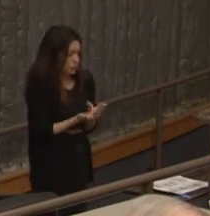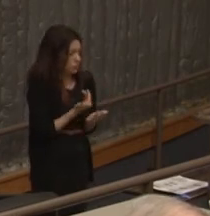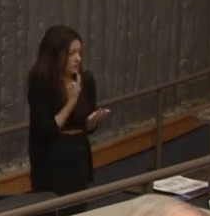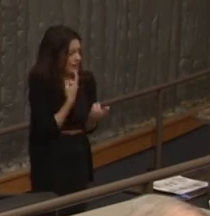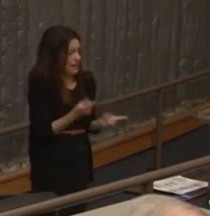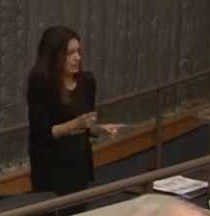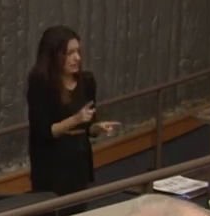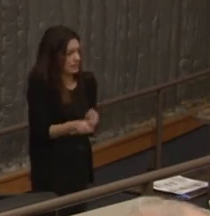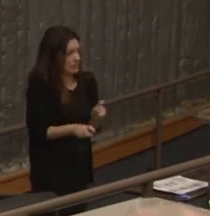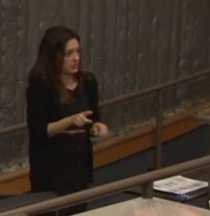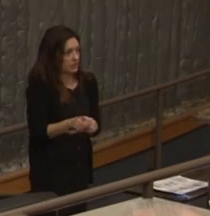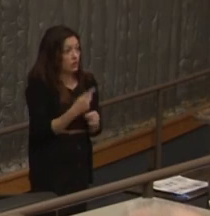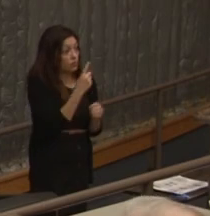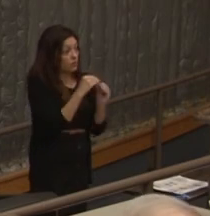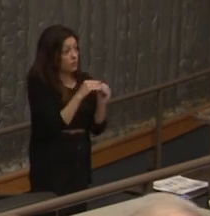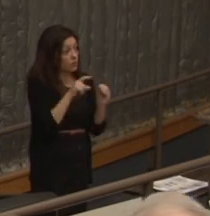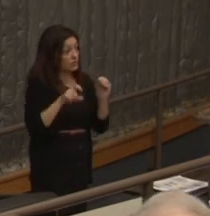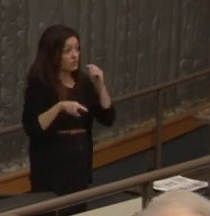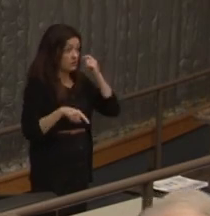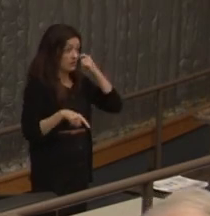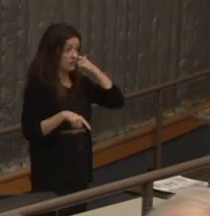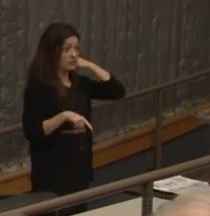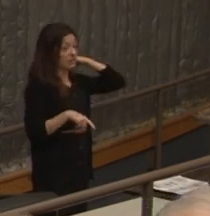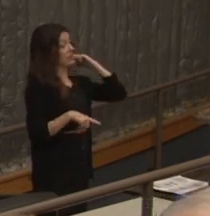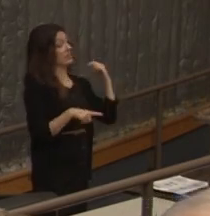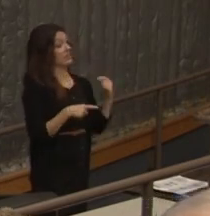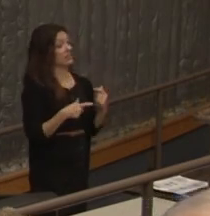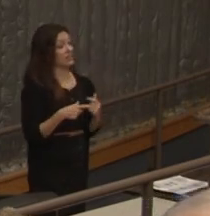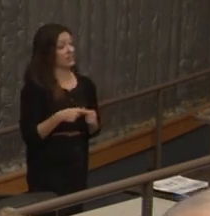I have one more question.